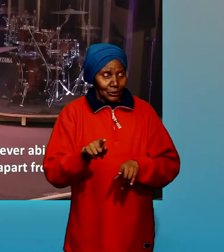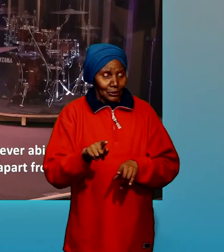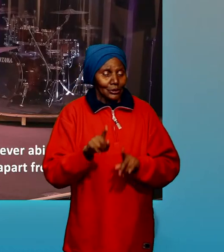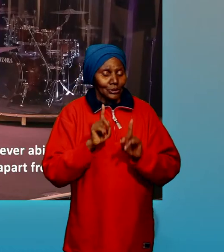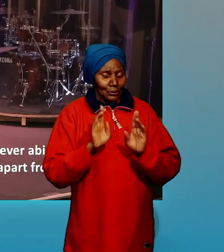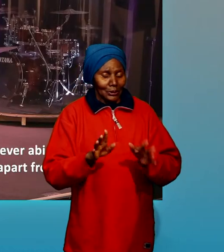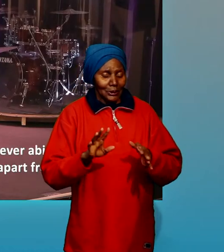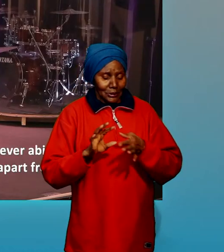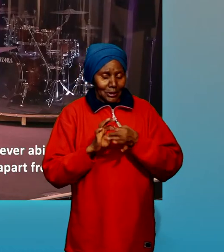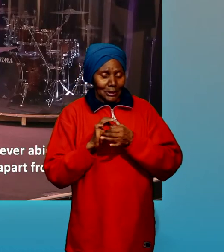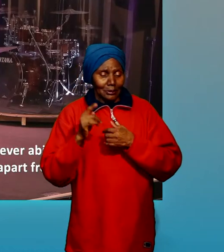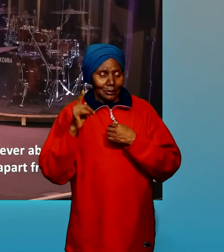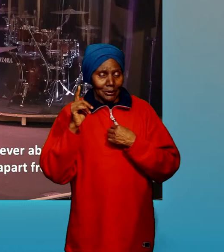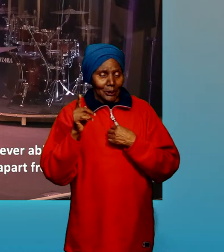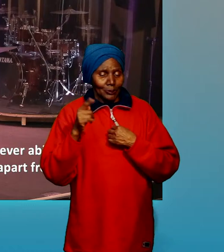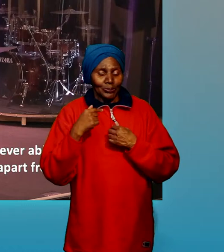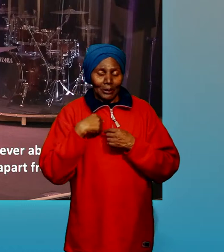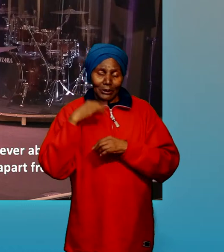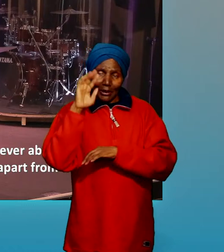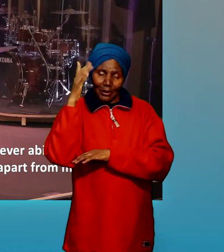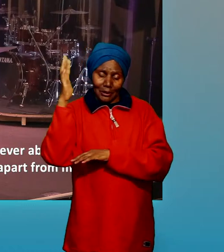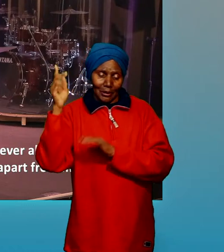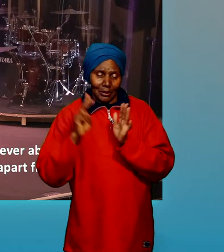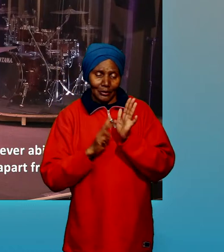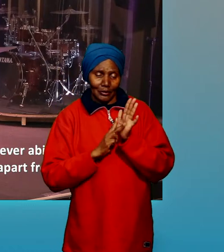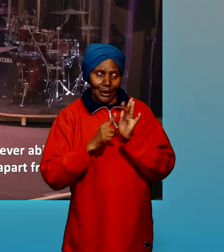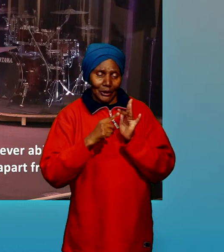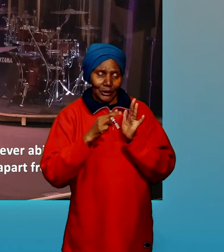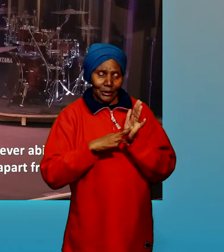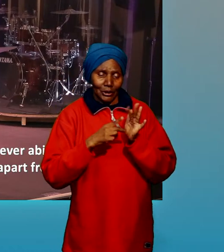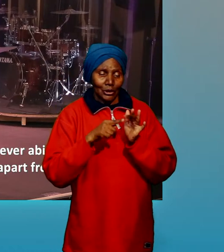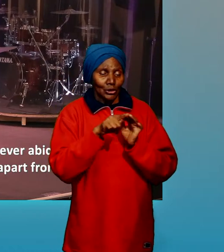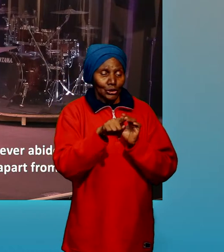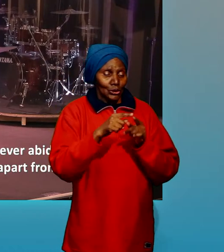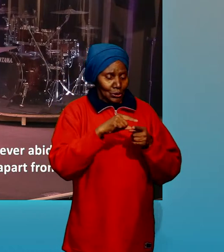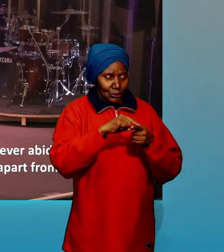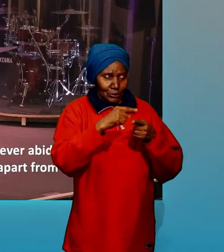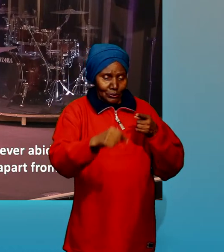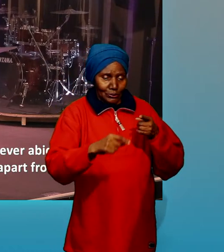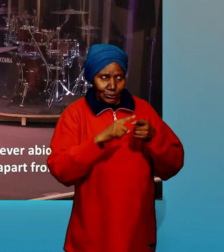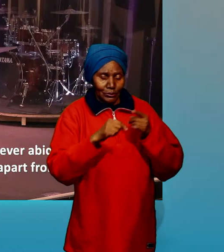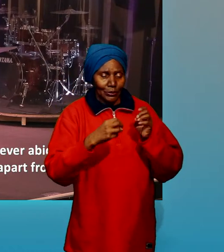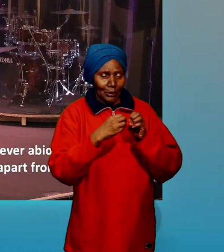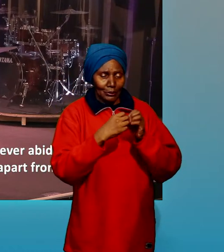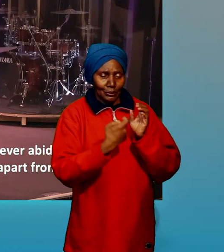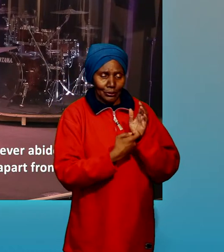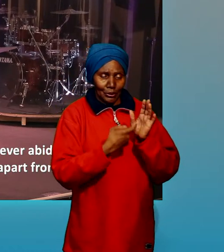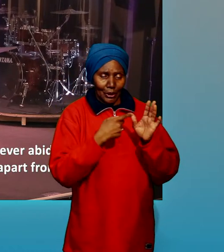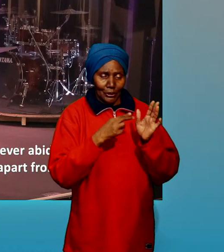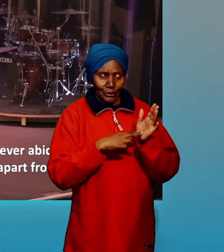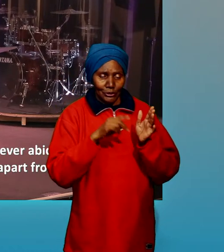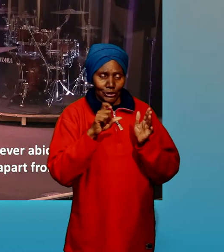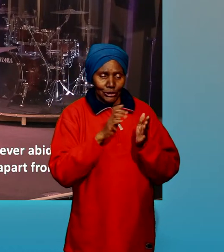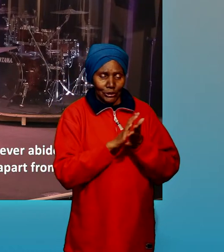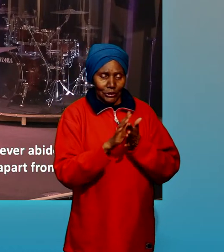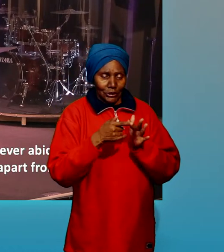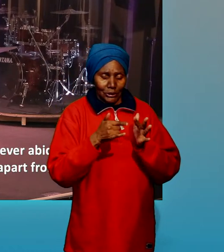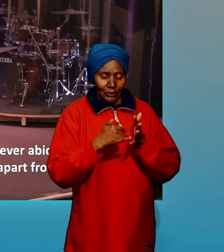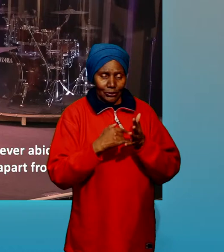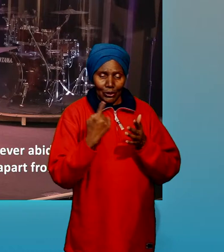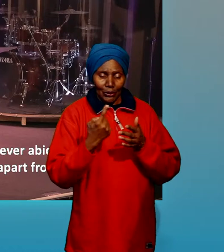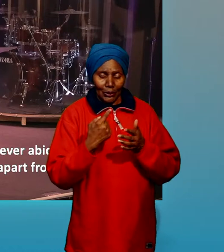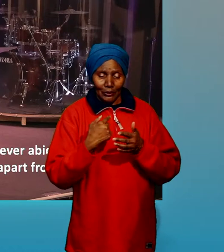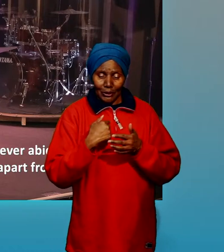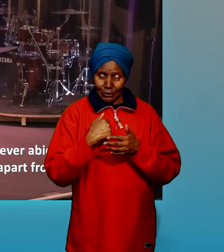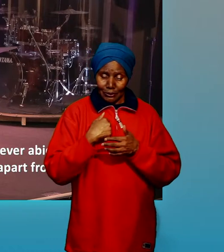vine, you are the branches. Whoever abides in me and I in him, he it is that bears